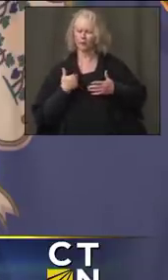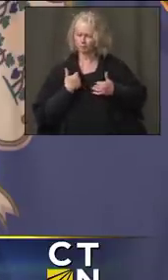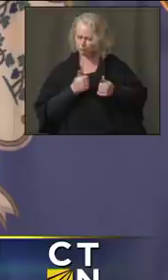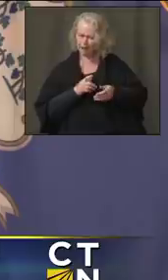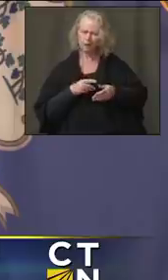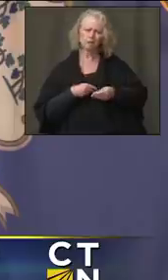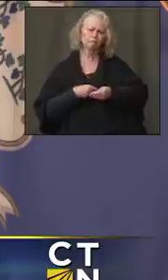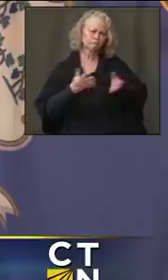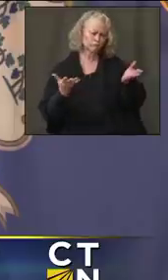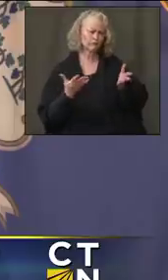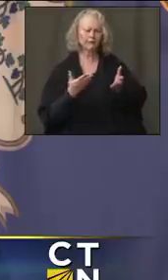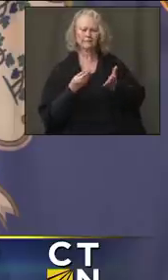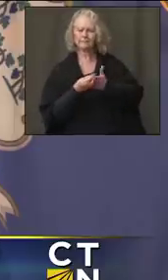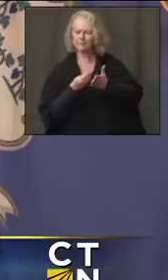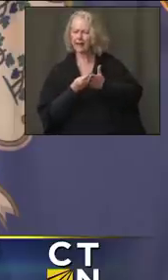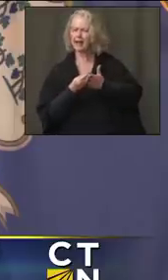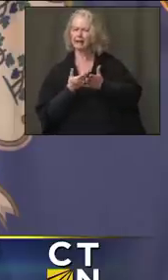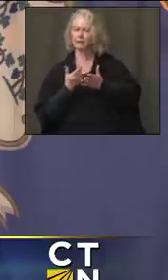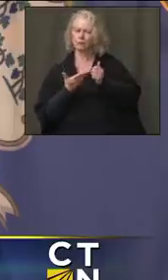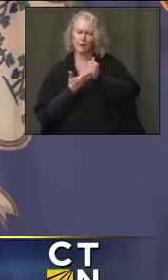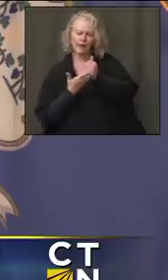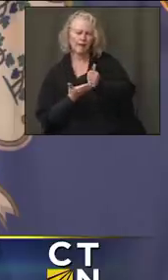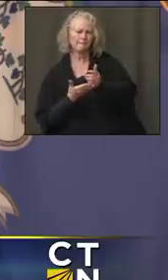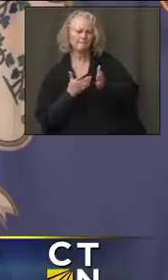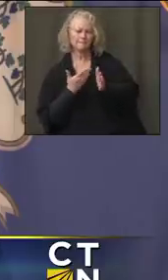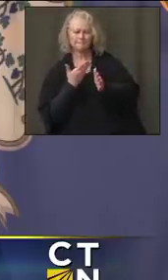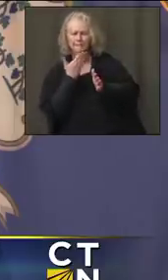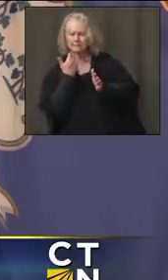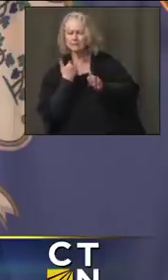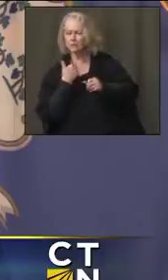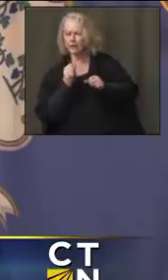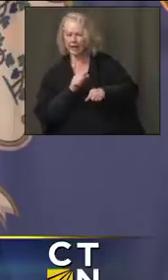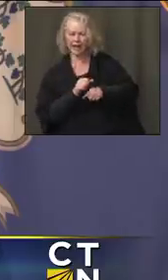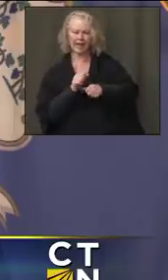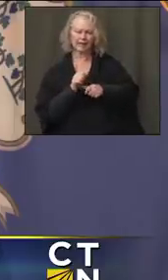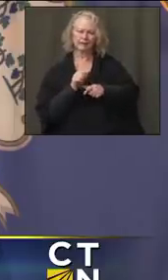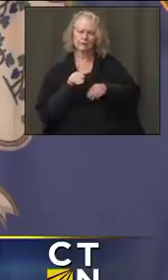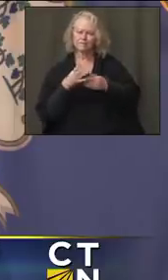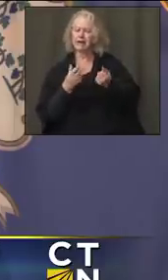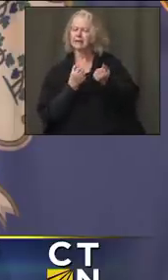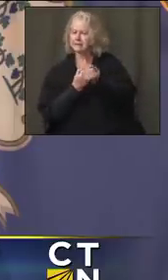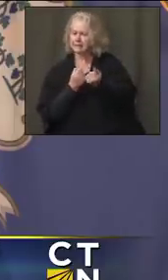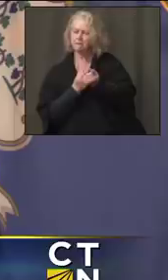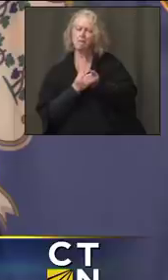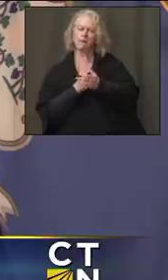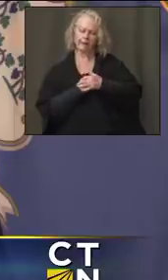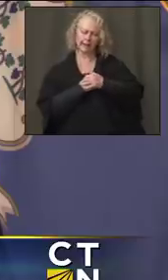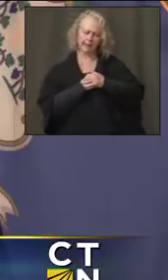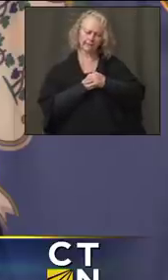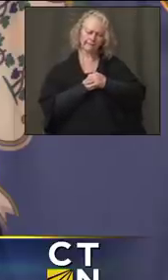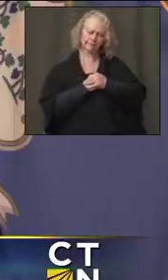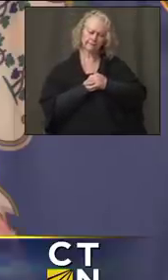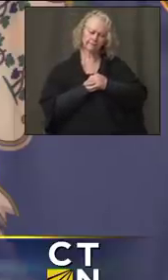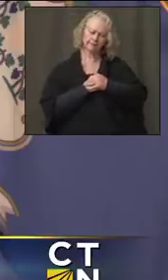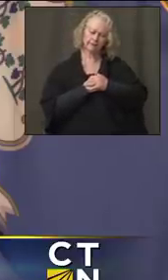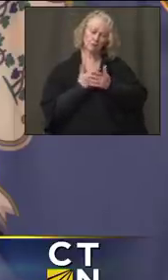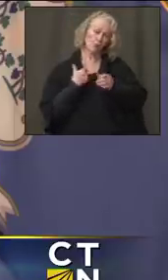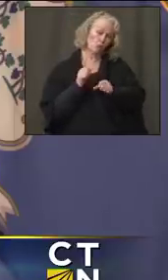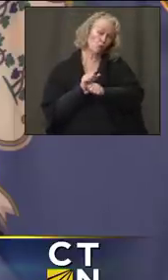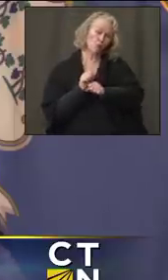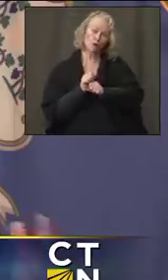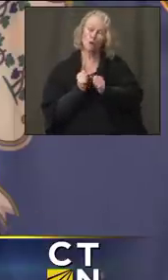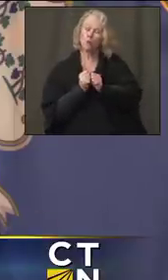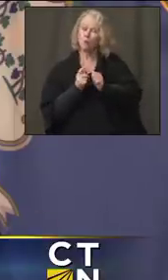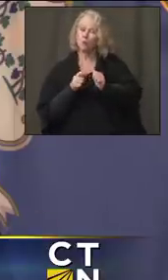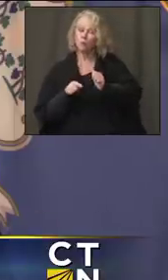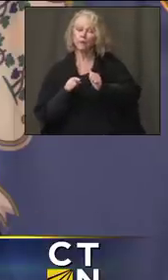not-for-profits faster and earlier to help them get the support they need going forward. We're working together with